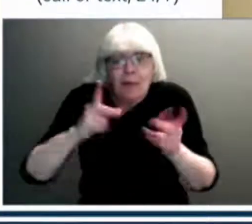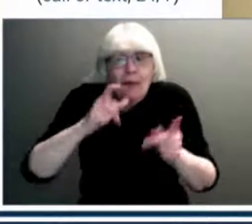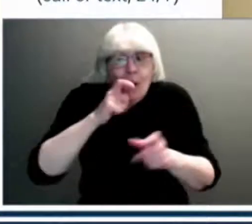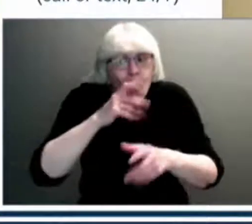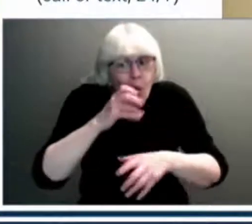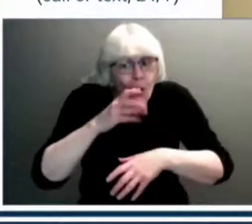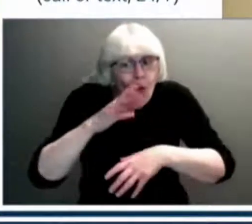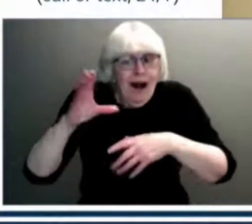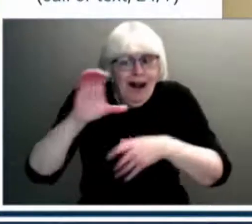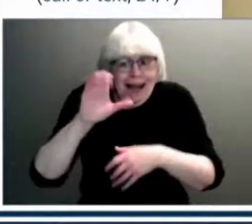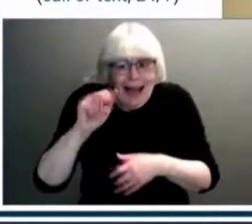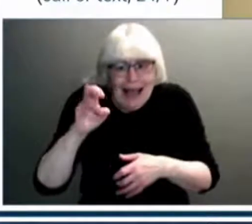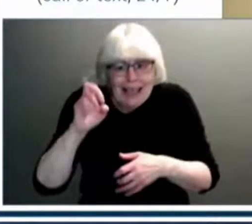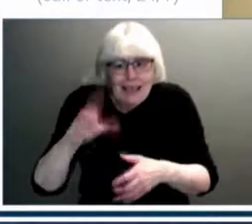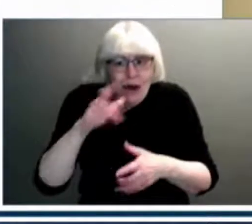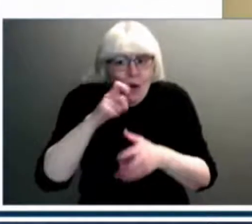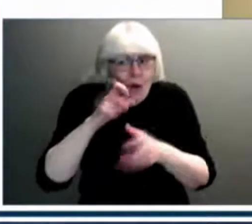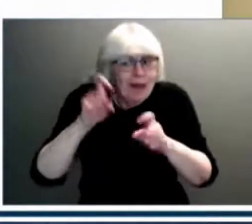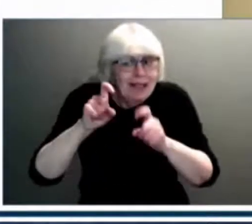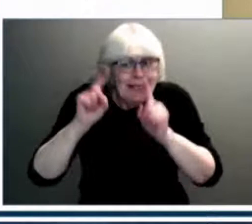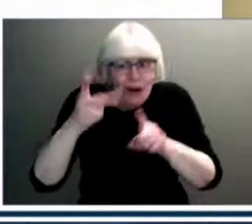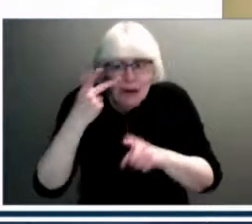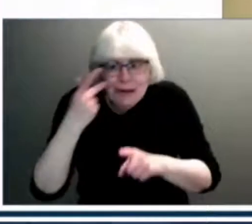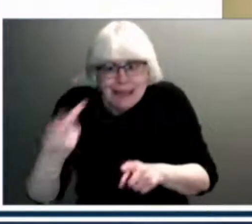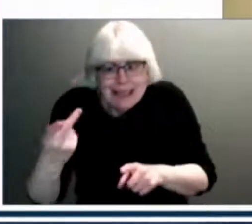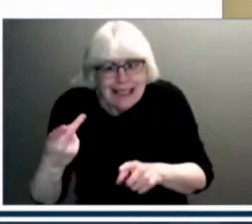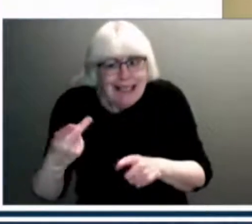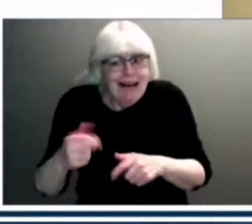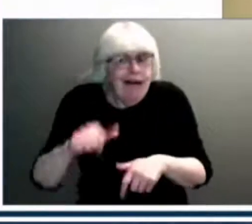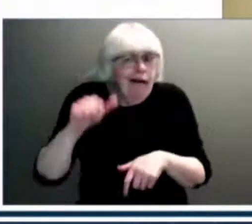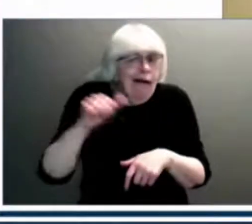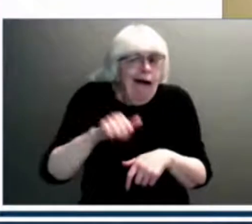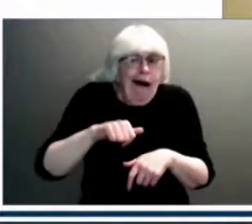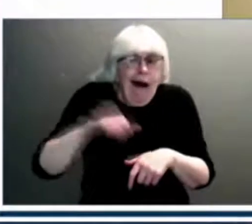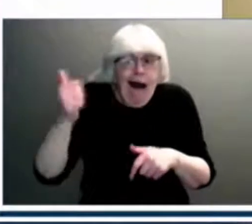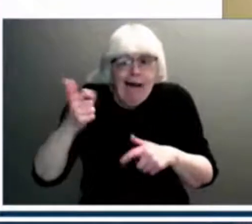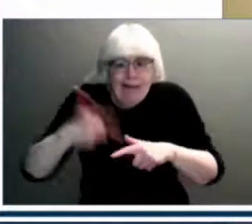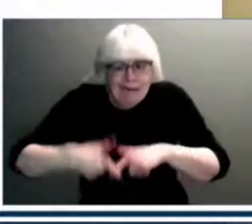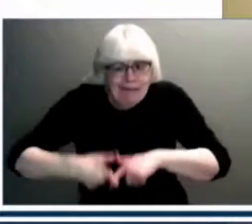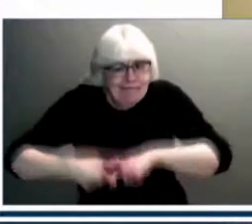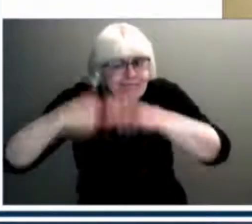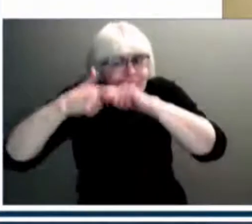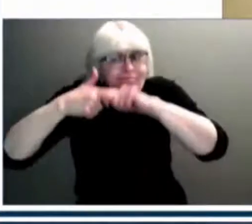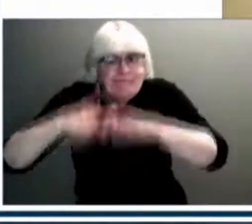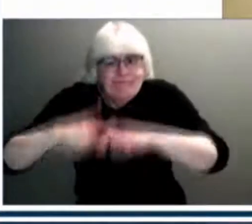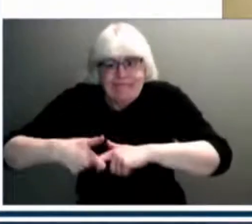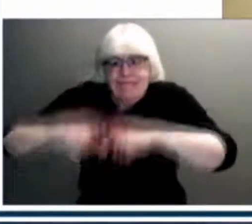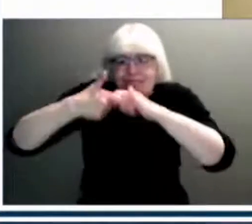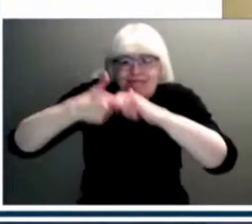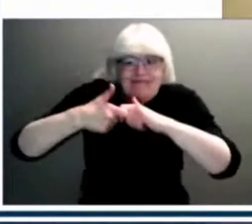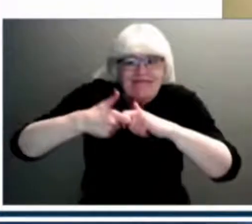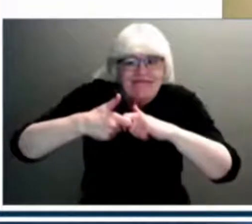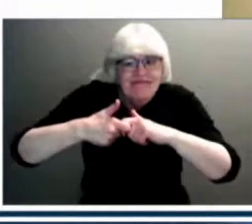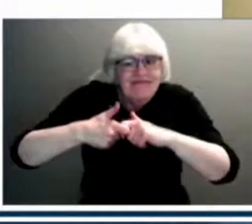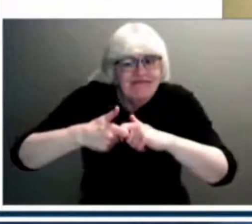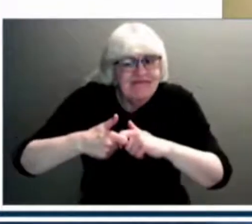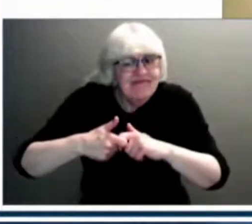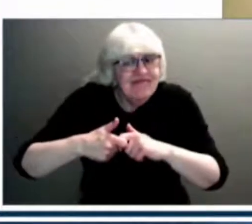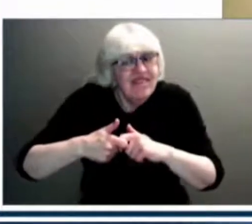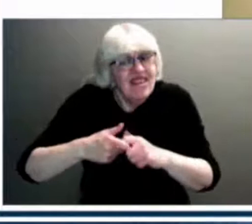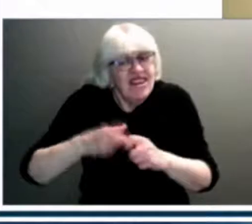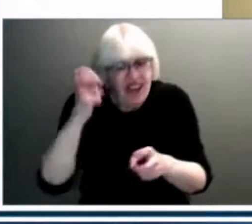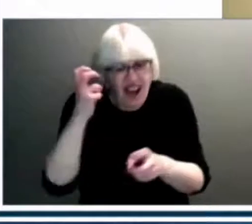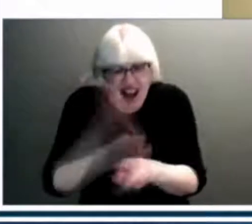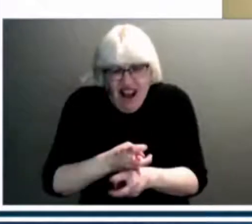other services for the time being. And I know those decisions aren't made lightly at all by Nova